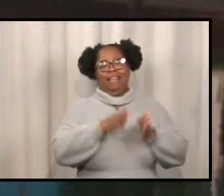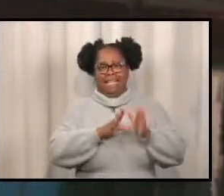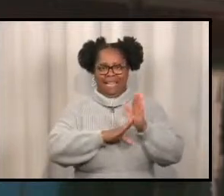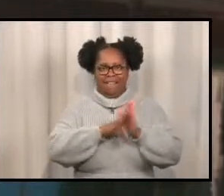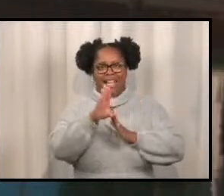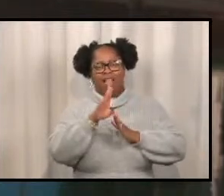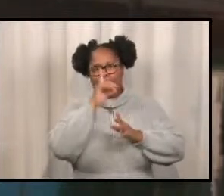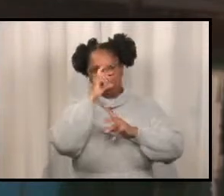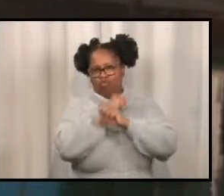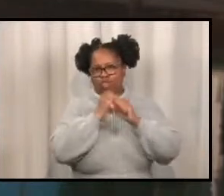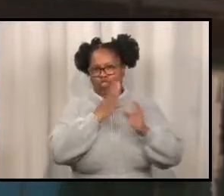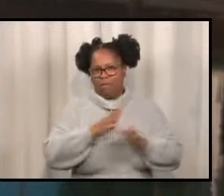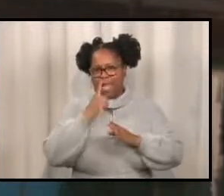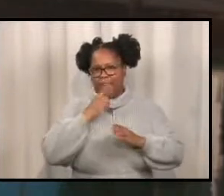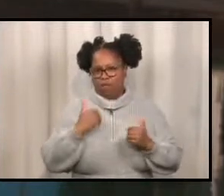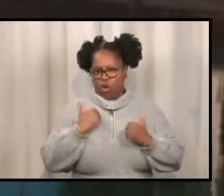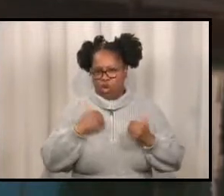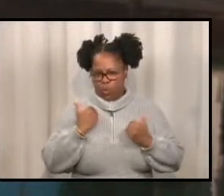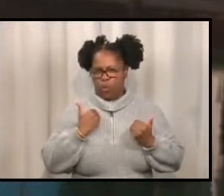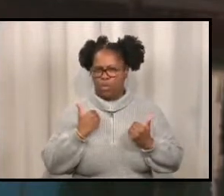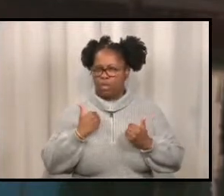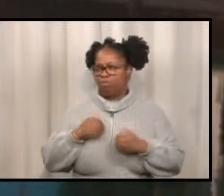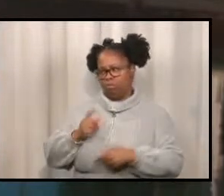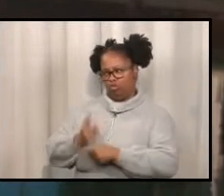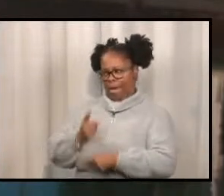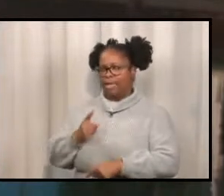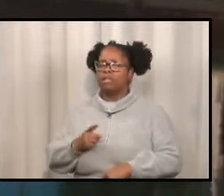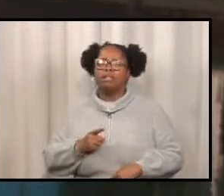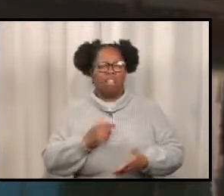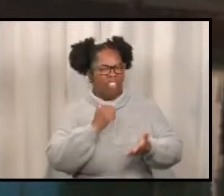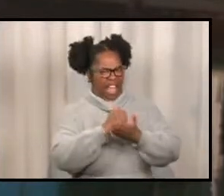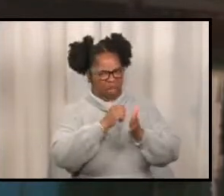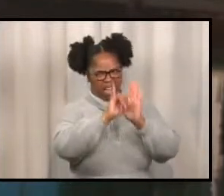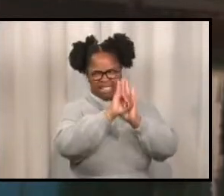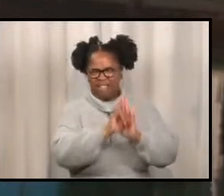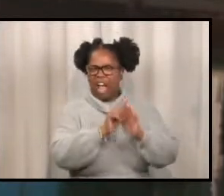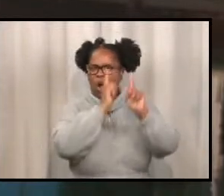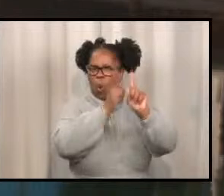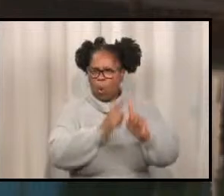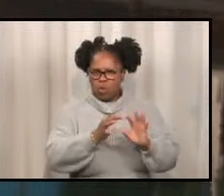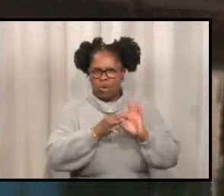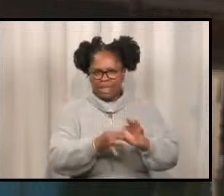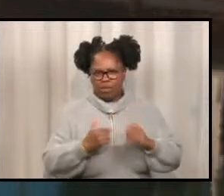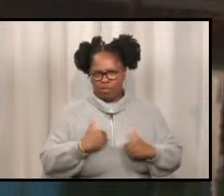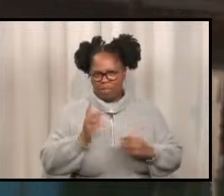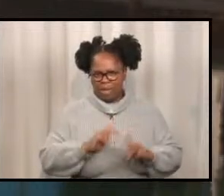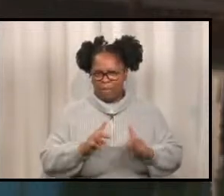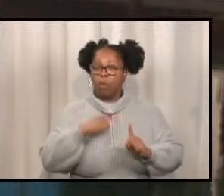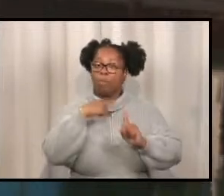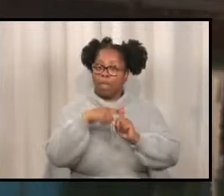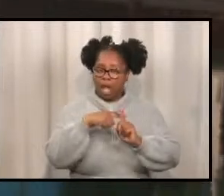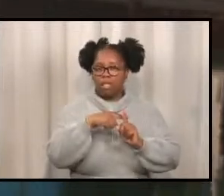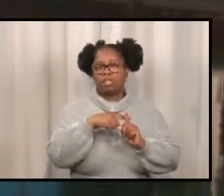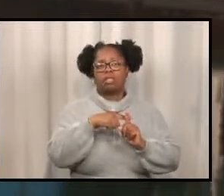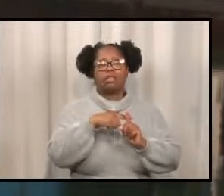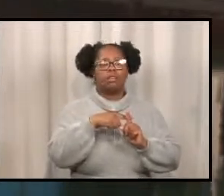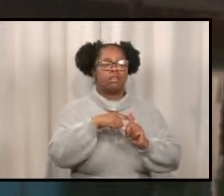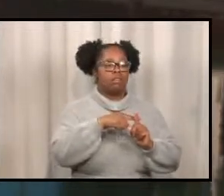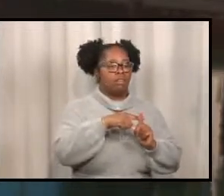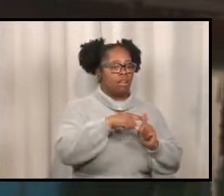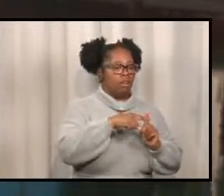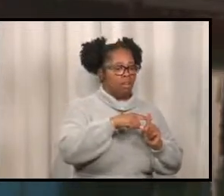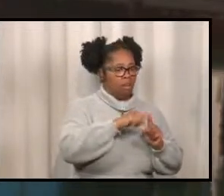plan for youth and emerging adults, that also identified a series of goals. A lot of them also identified around connecting people to